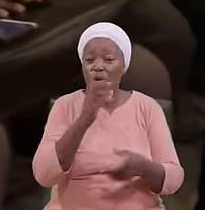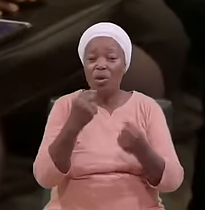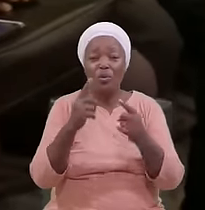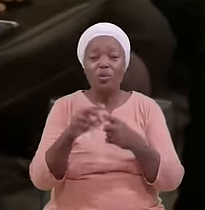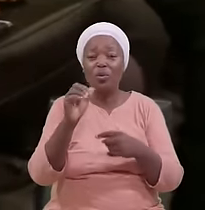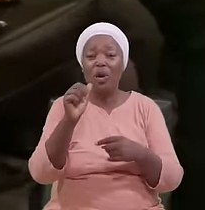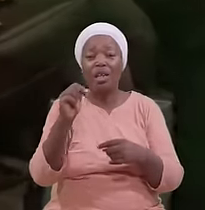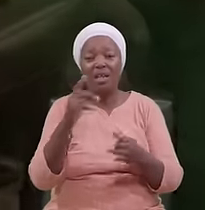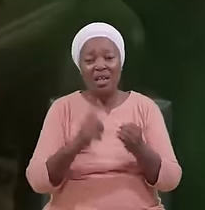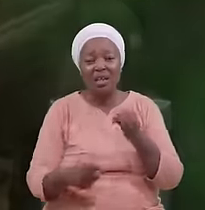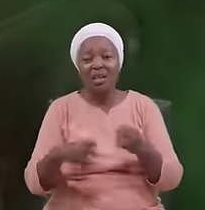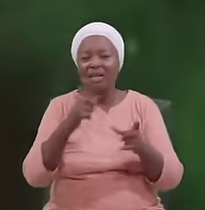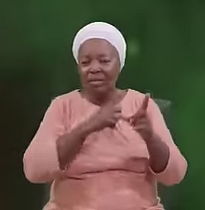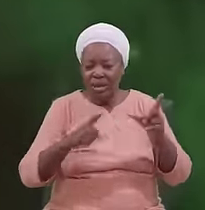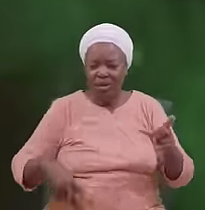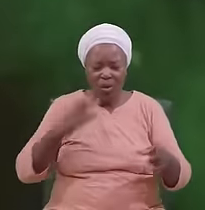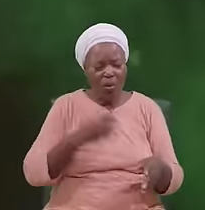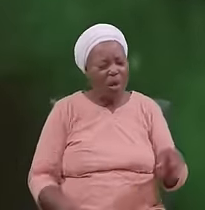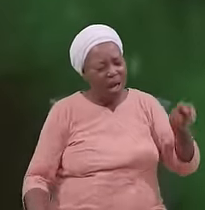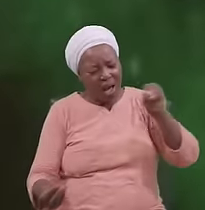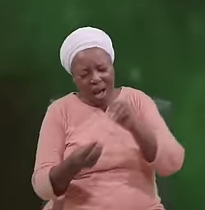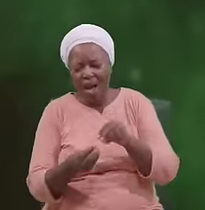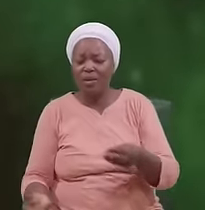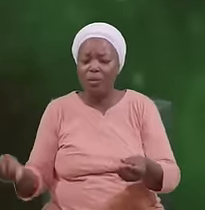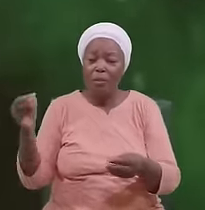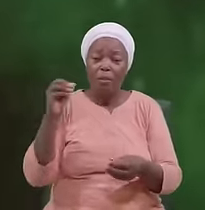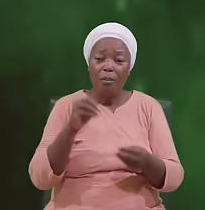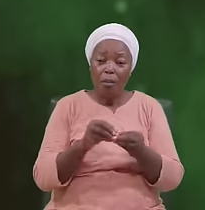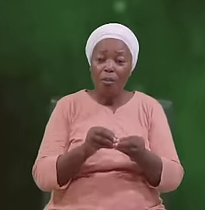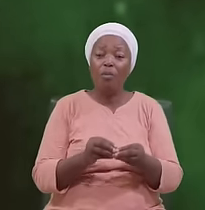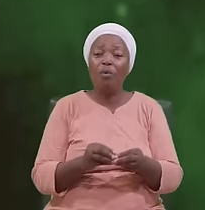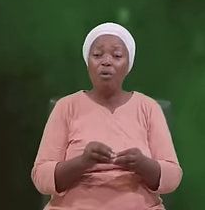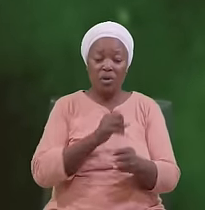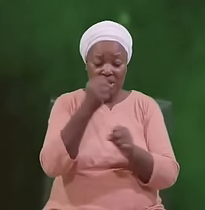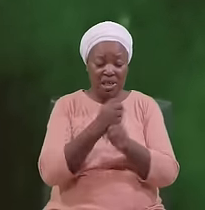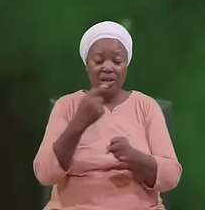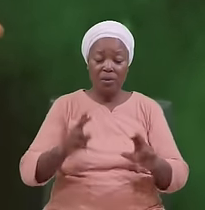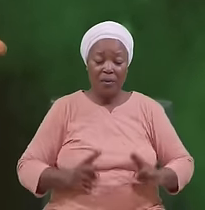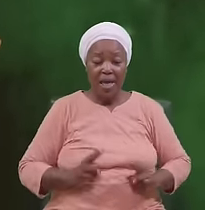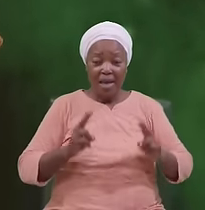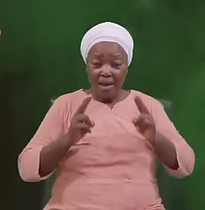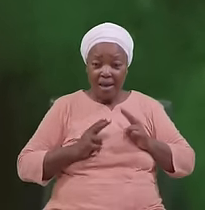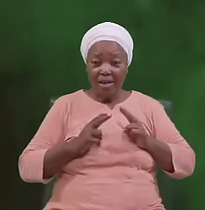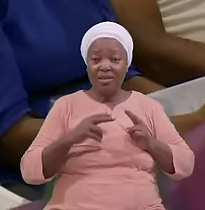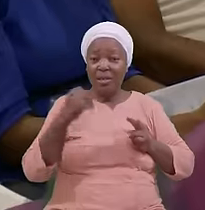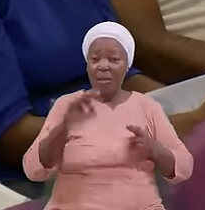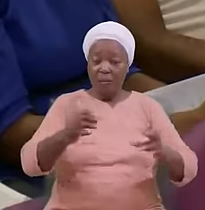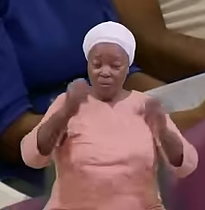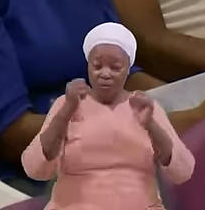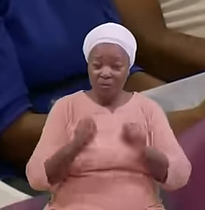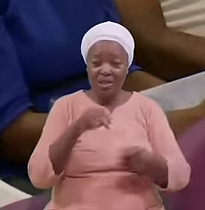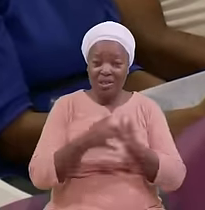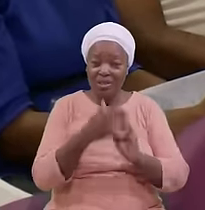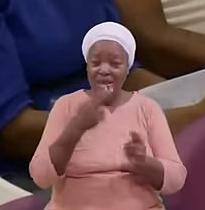The Lord will add more years of health, of strength,